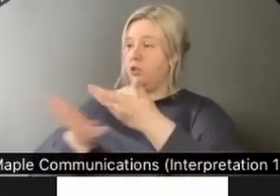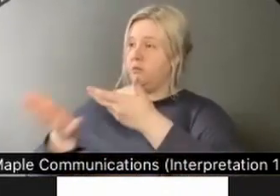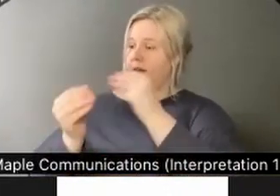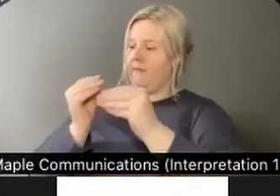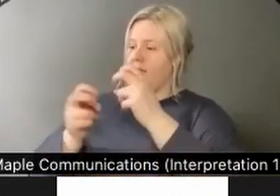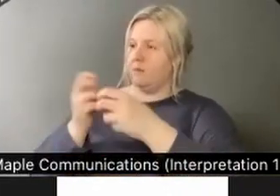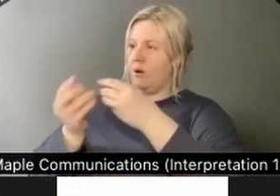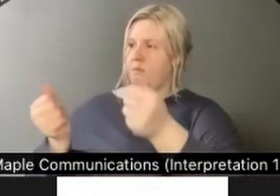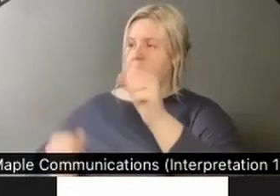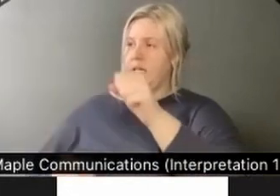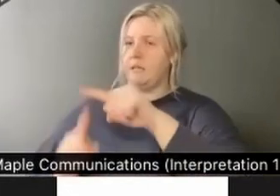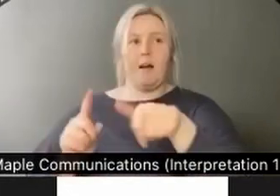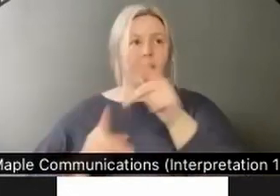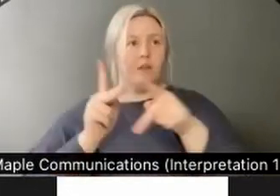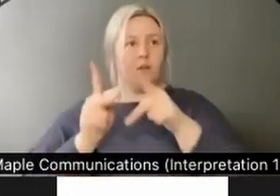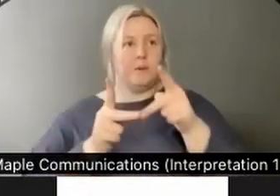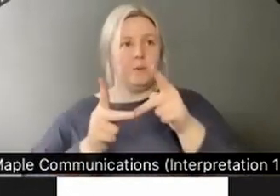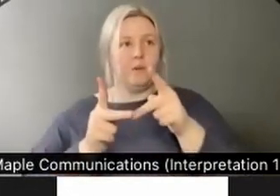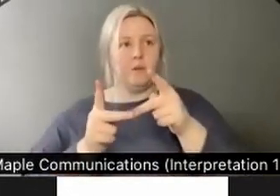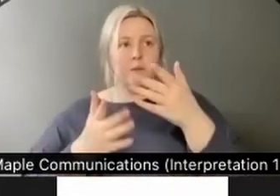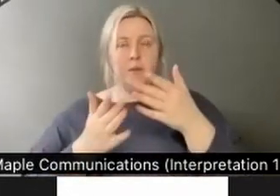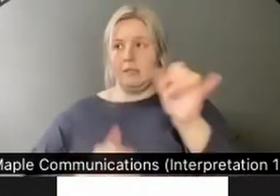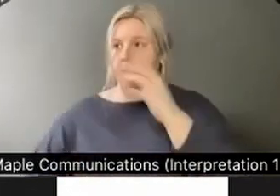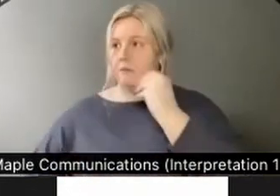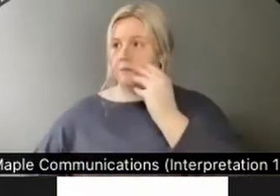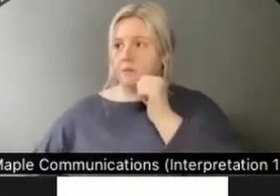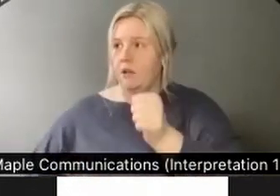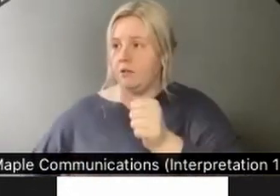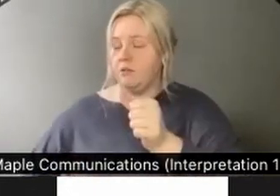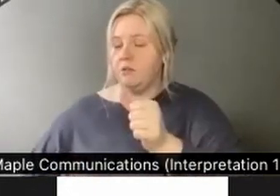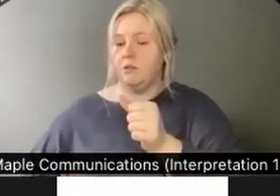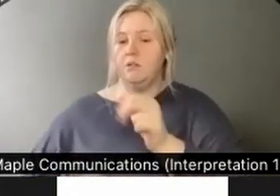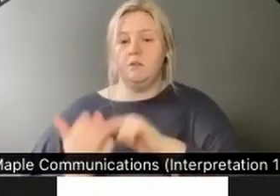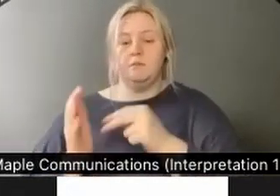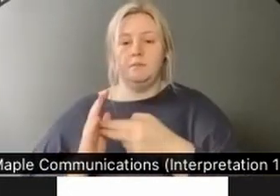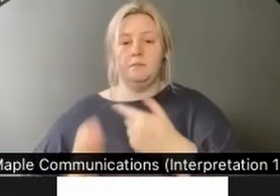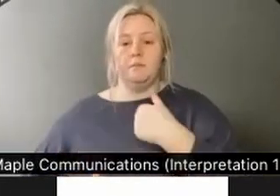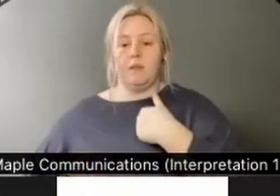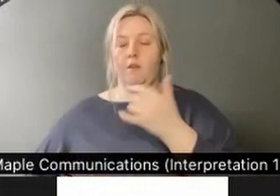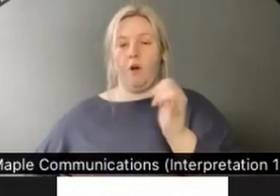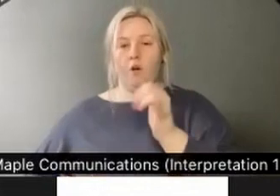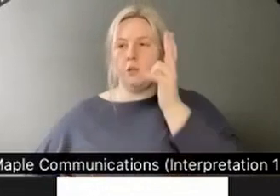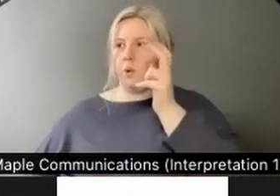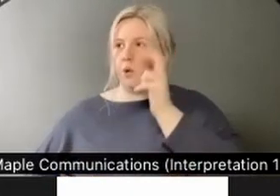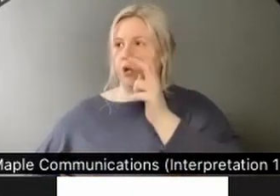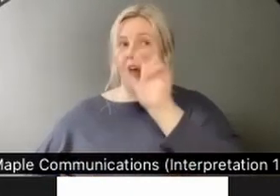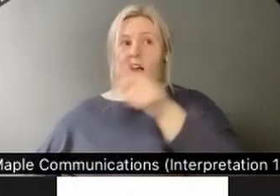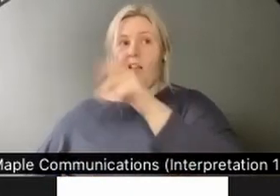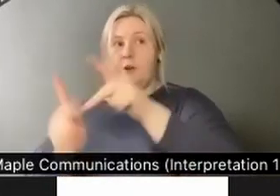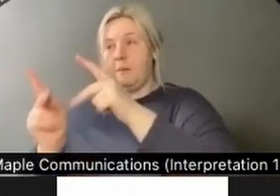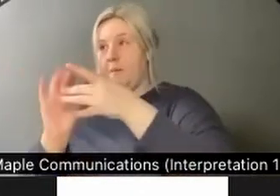healthcare related. I soon became accustomed to hearing myself described in the following terms at every shift